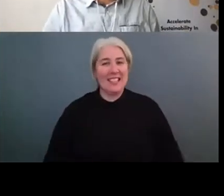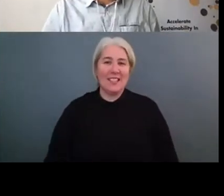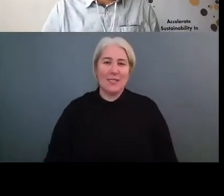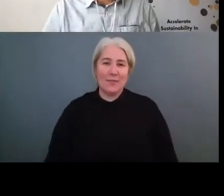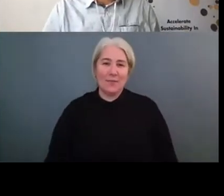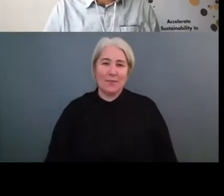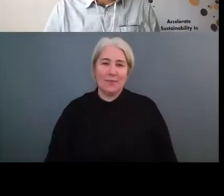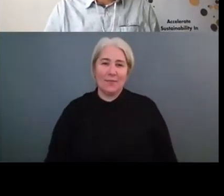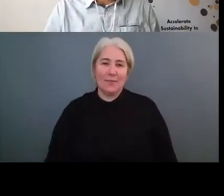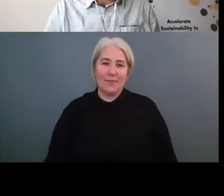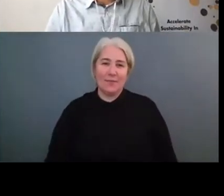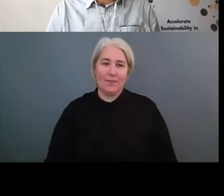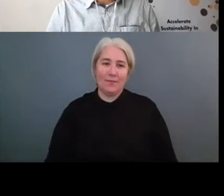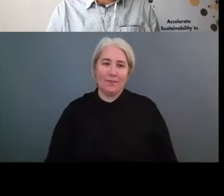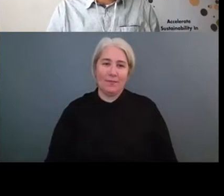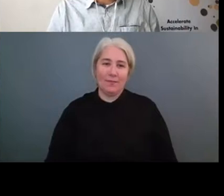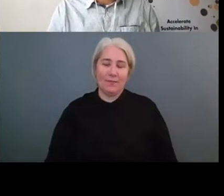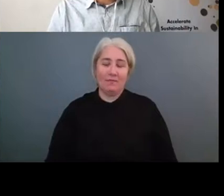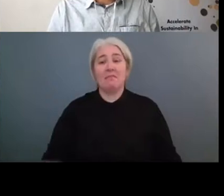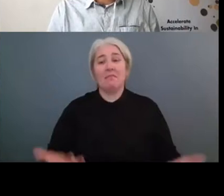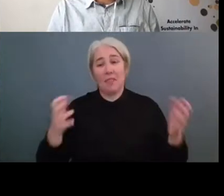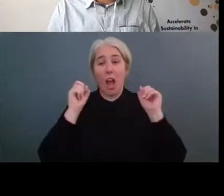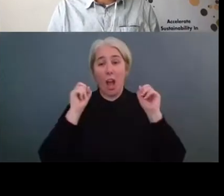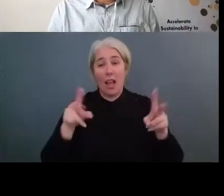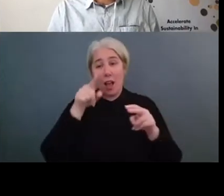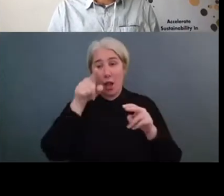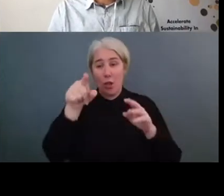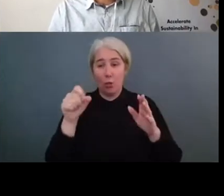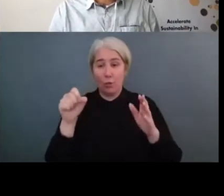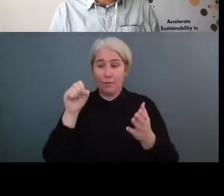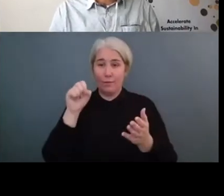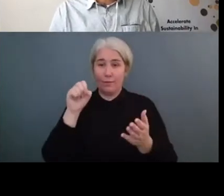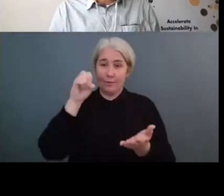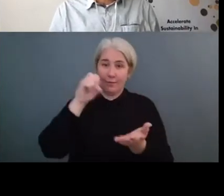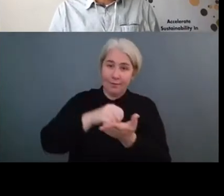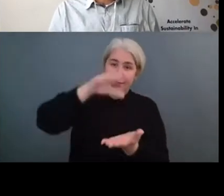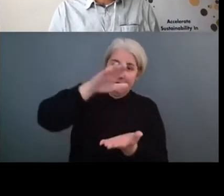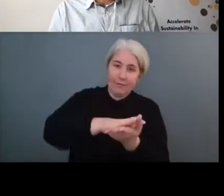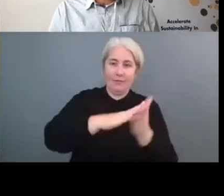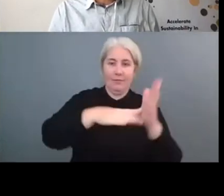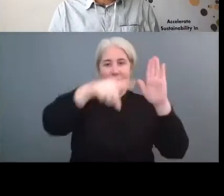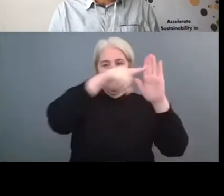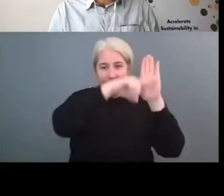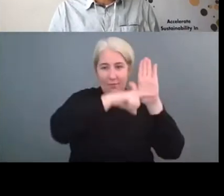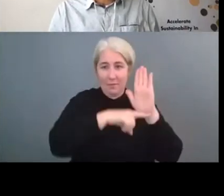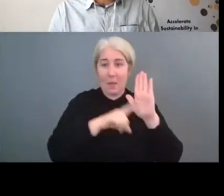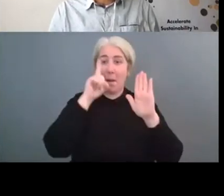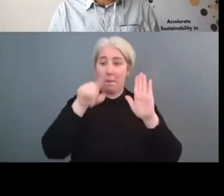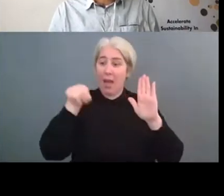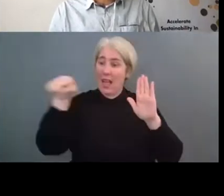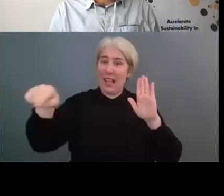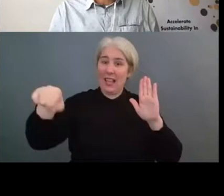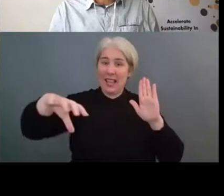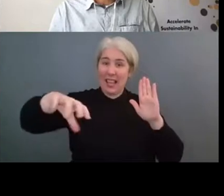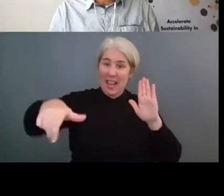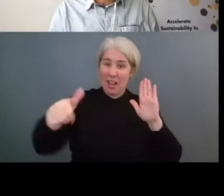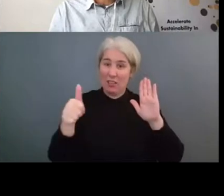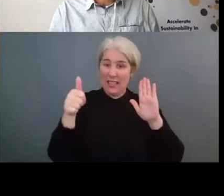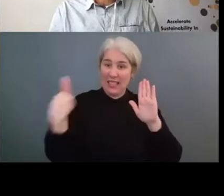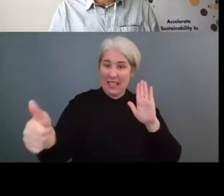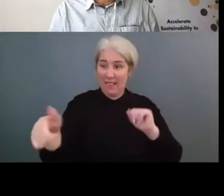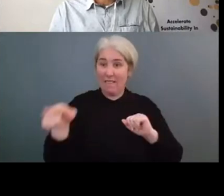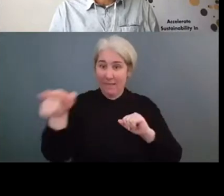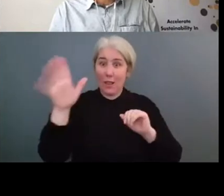you can say, okay, you put guidelines, etc. But then if countries make choices themselves, to which extent can you as an international